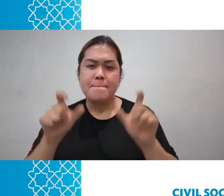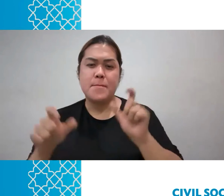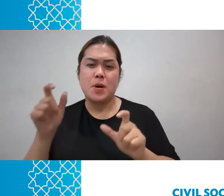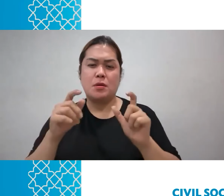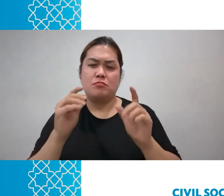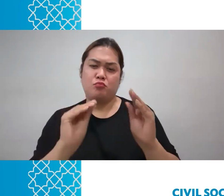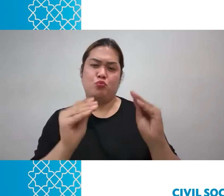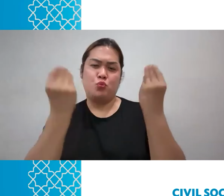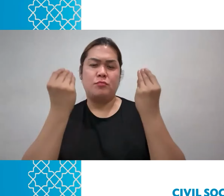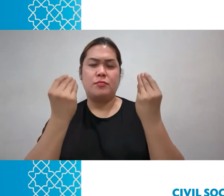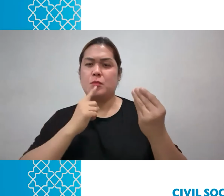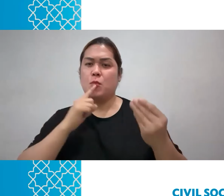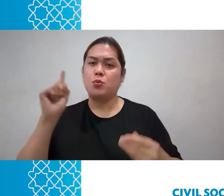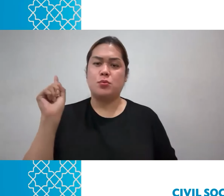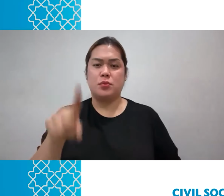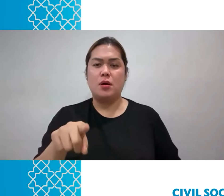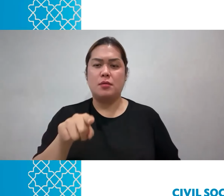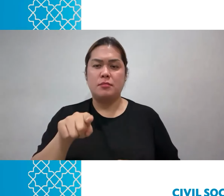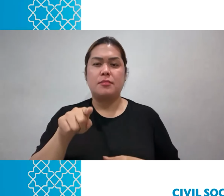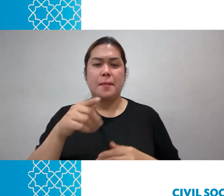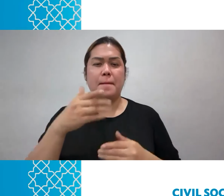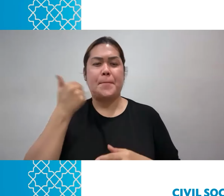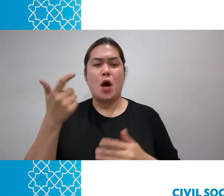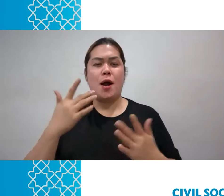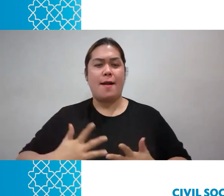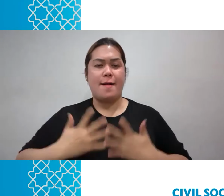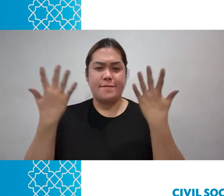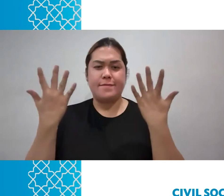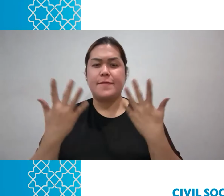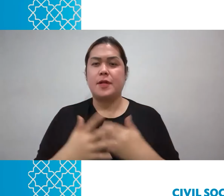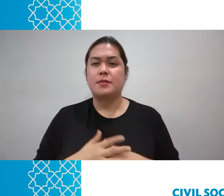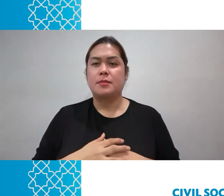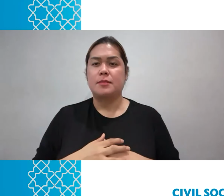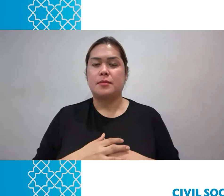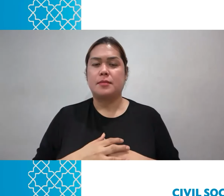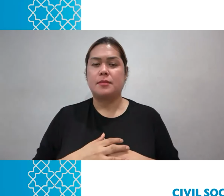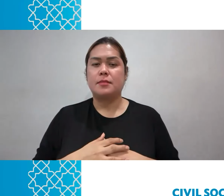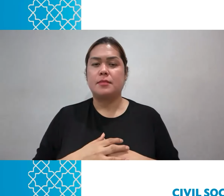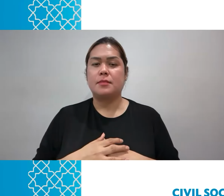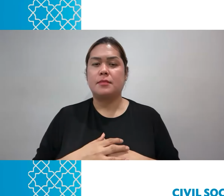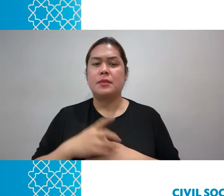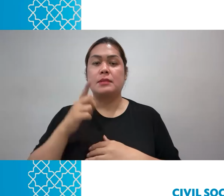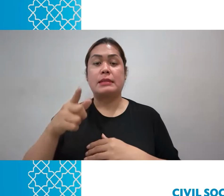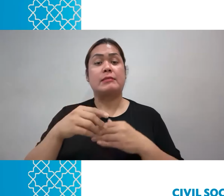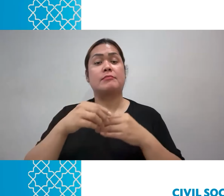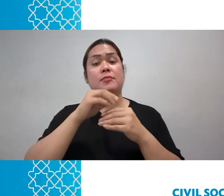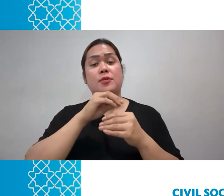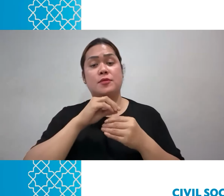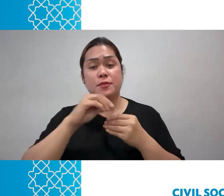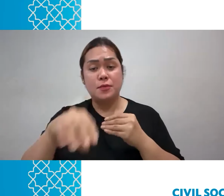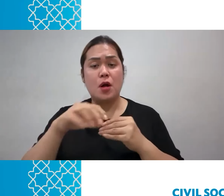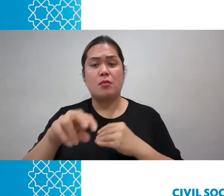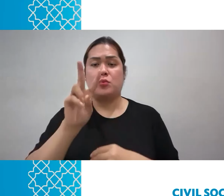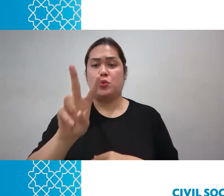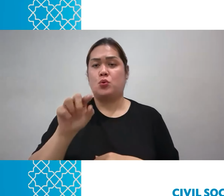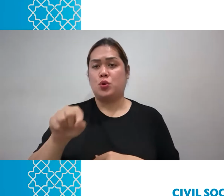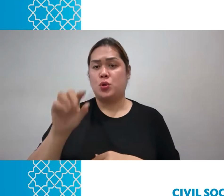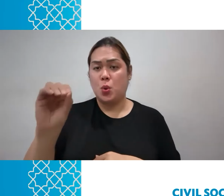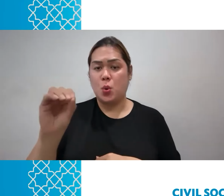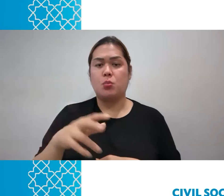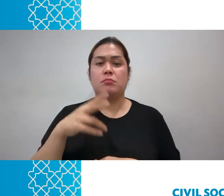to have a better life, we can call it agriculture 2.0 or 3.0 tomorrow, and so